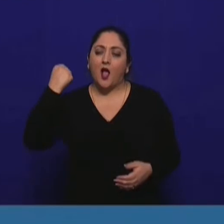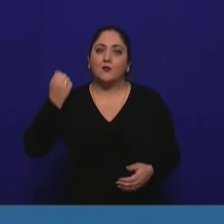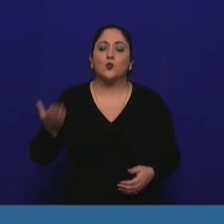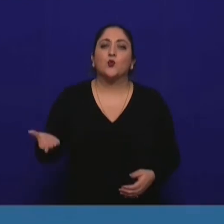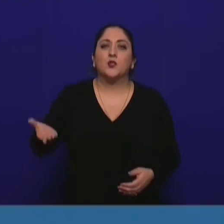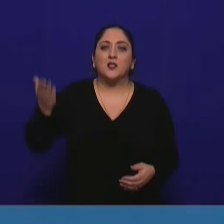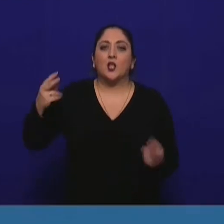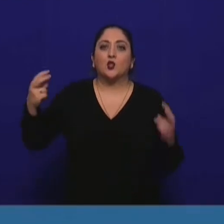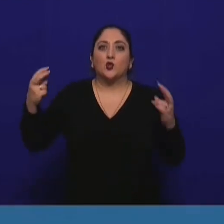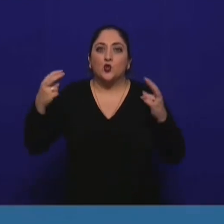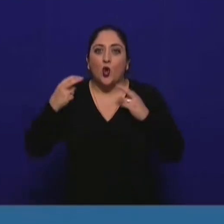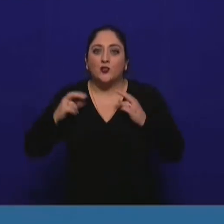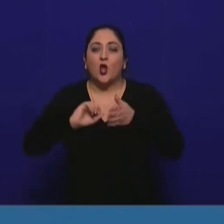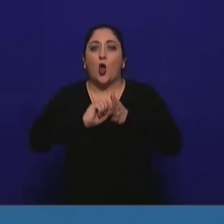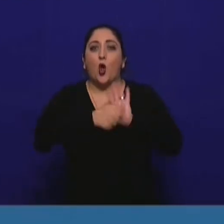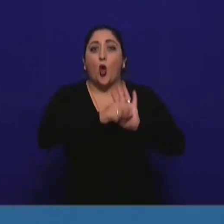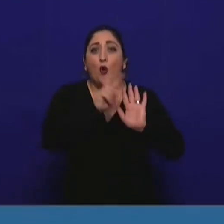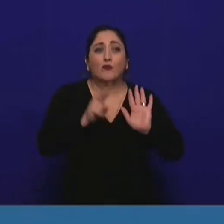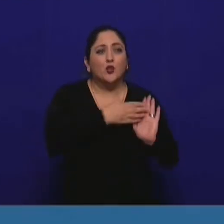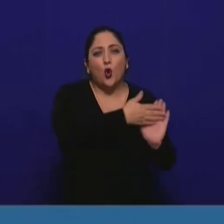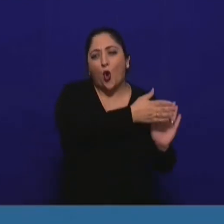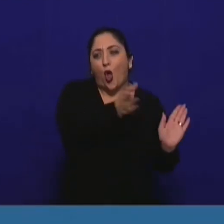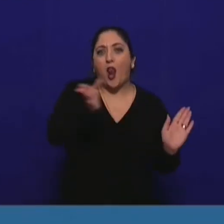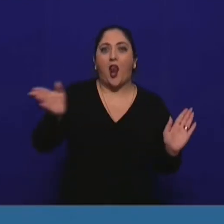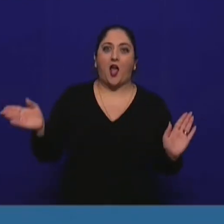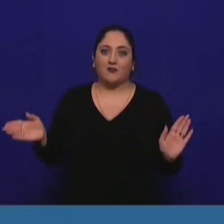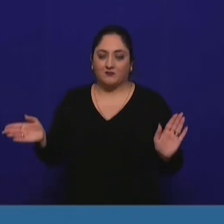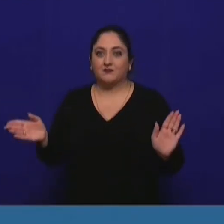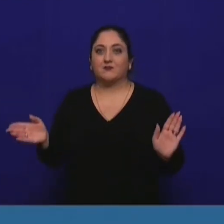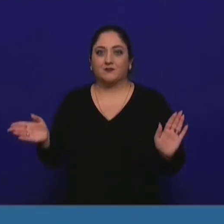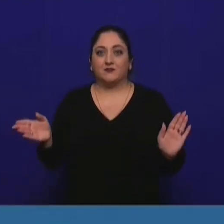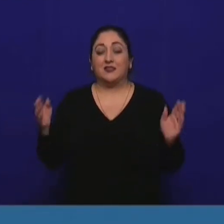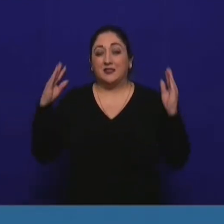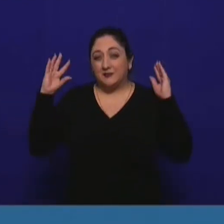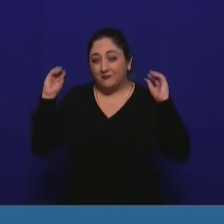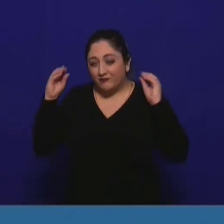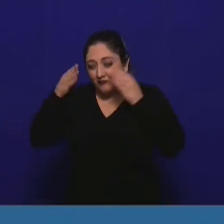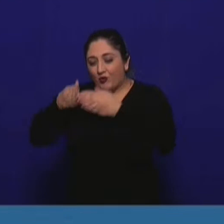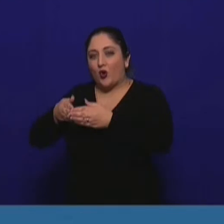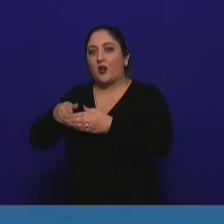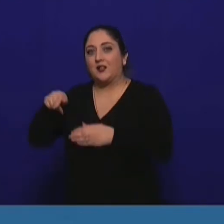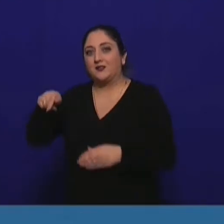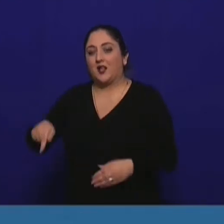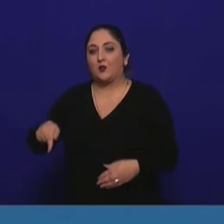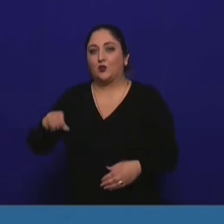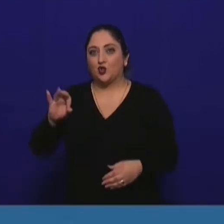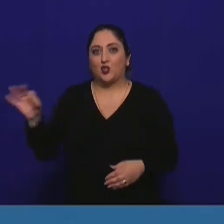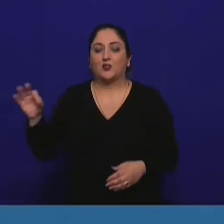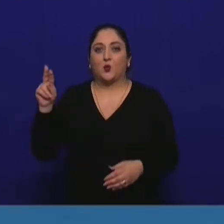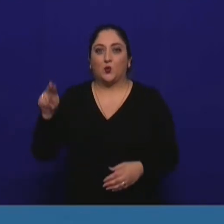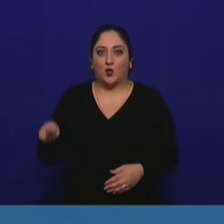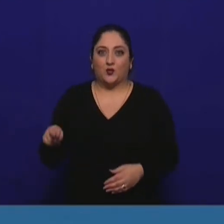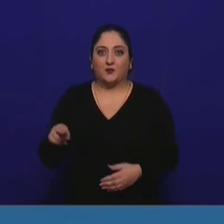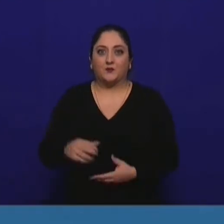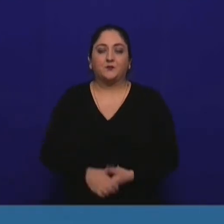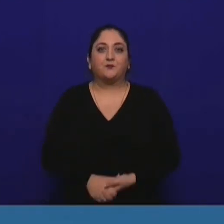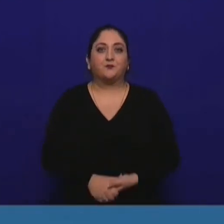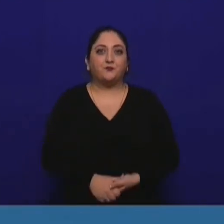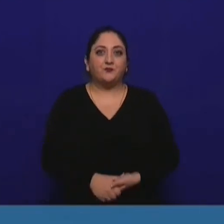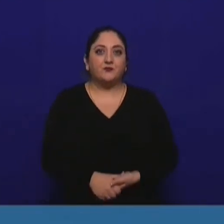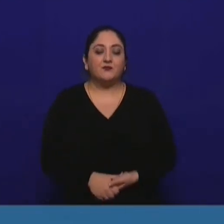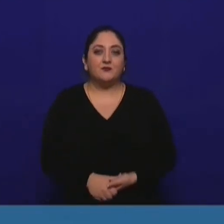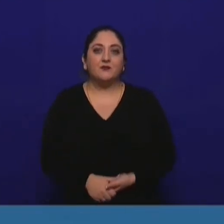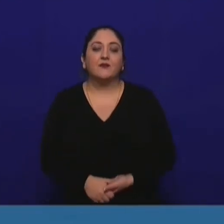jiżviluppaw tilqim li hu jkun iktar jolqot dawn it-tip ta' varjanti li għandna available ukoll. Jekk fuq